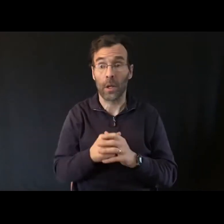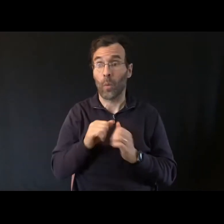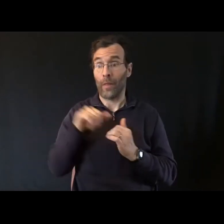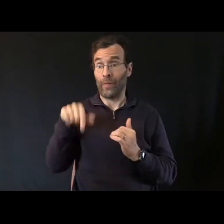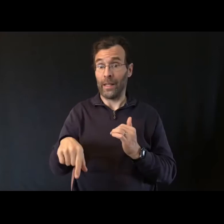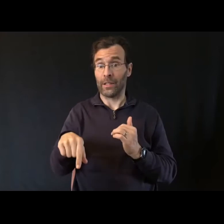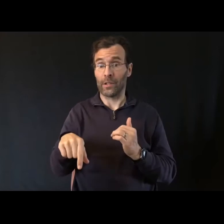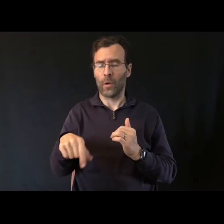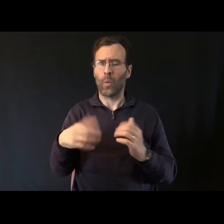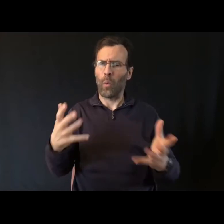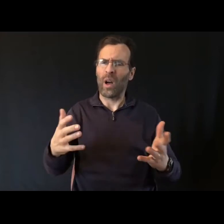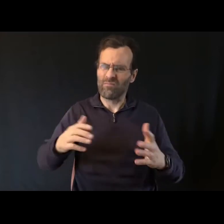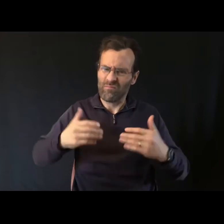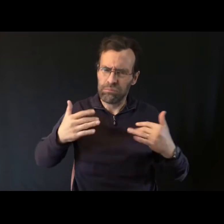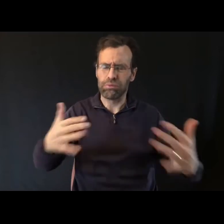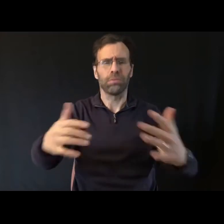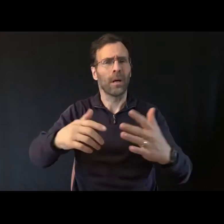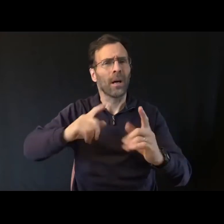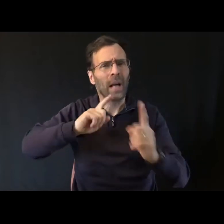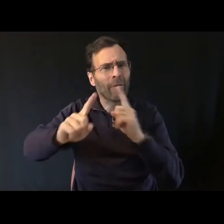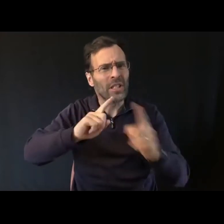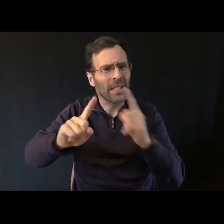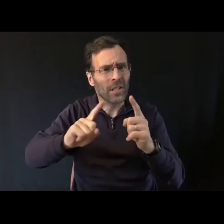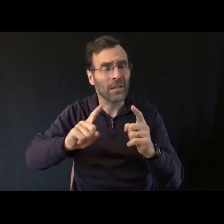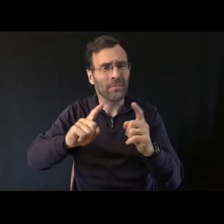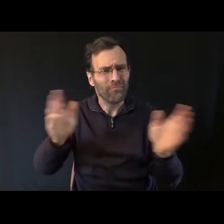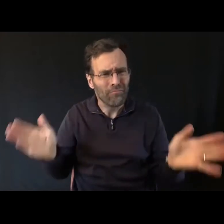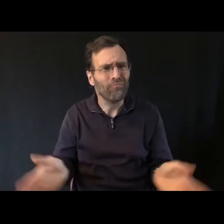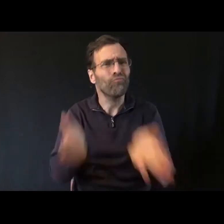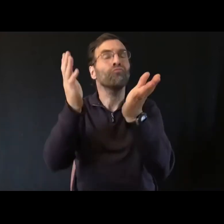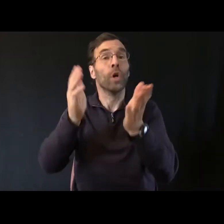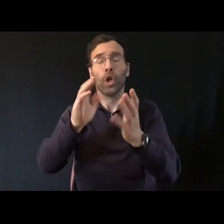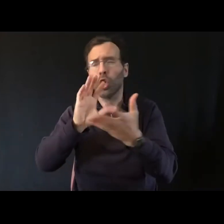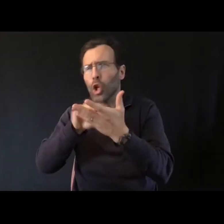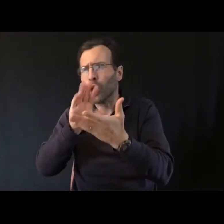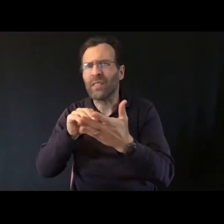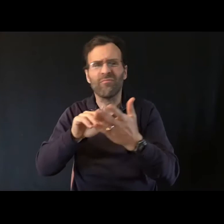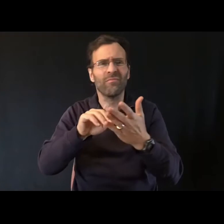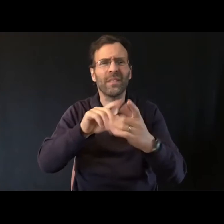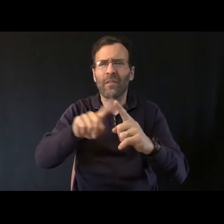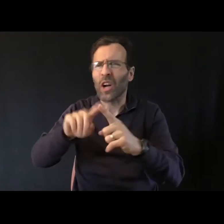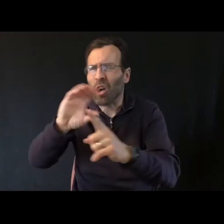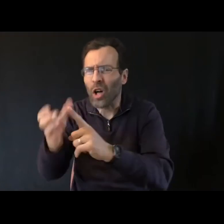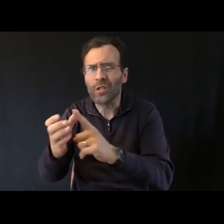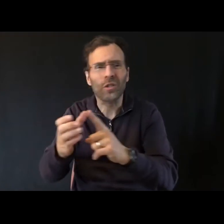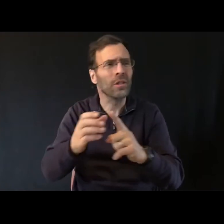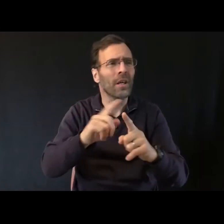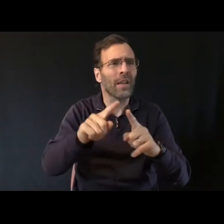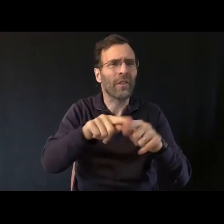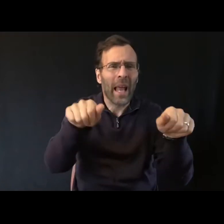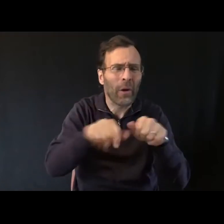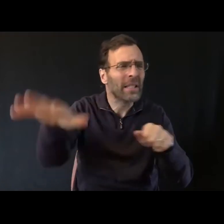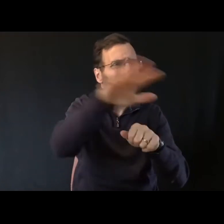ignite conversations and promote learning across generations and cultures about the caregiving and aging